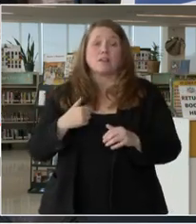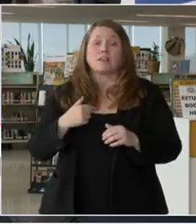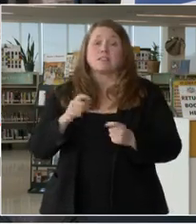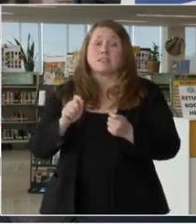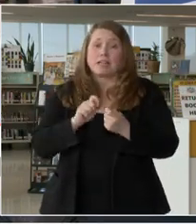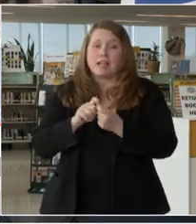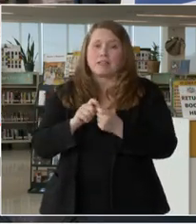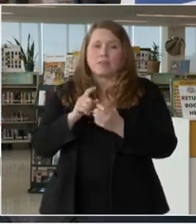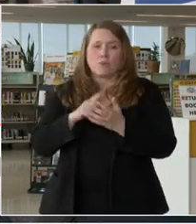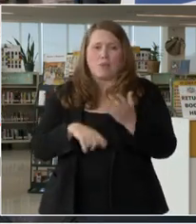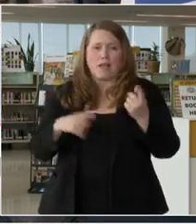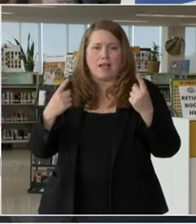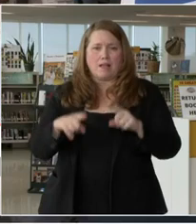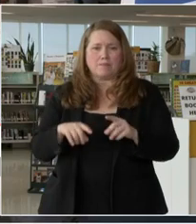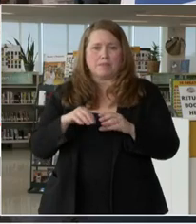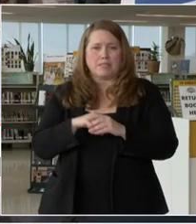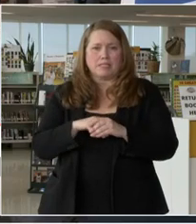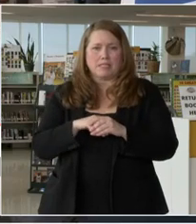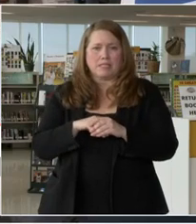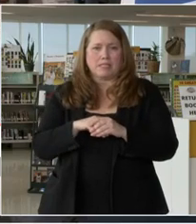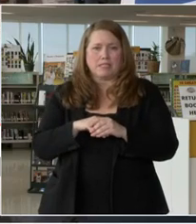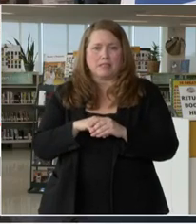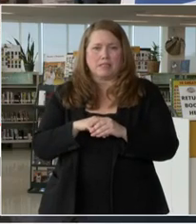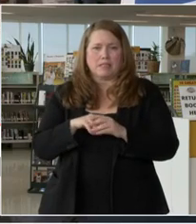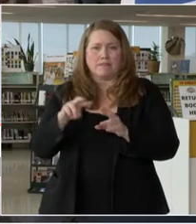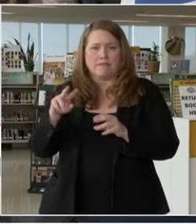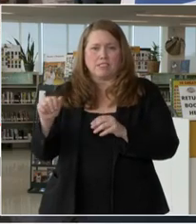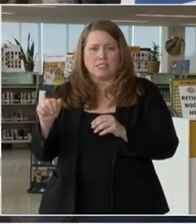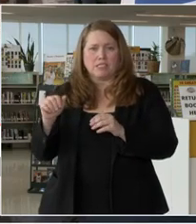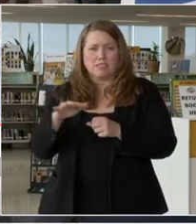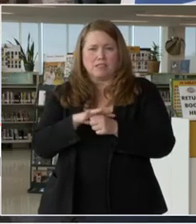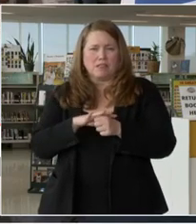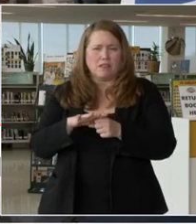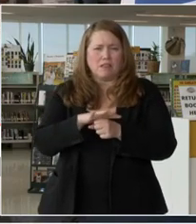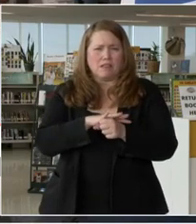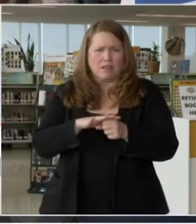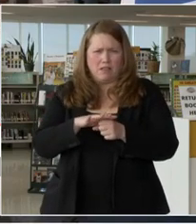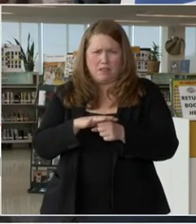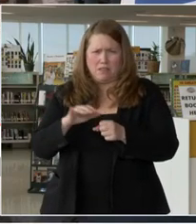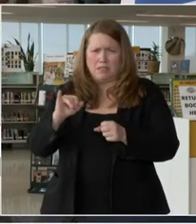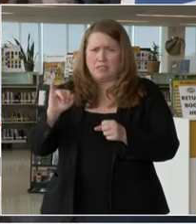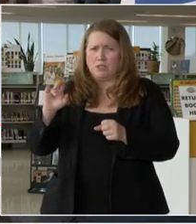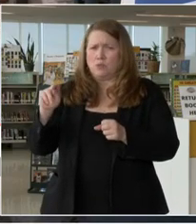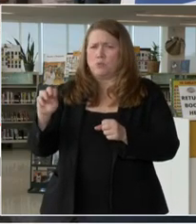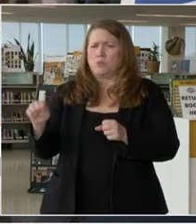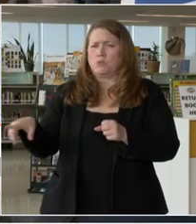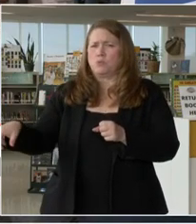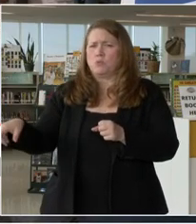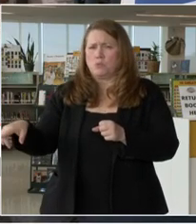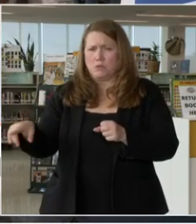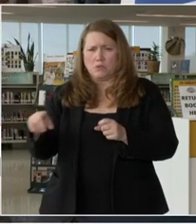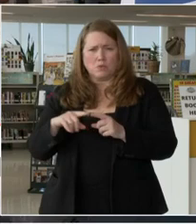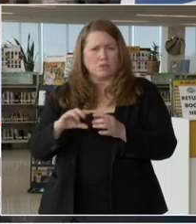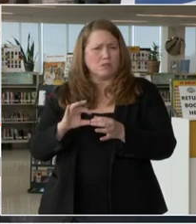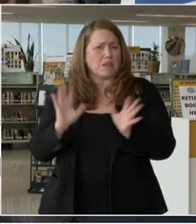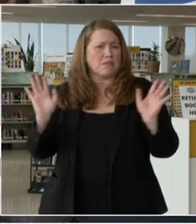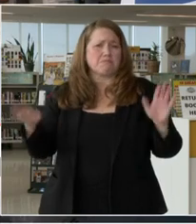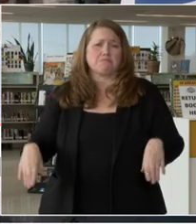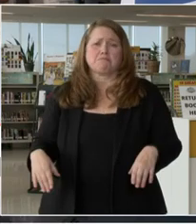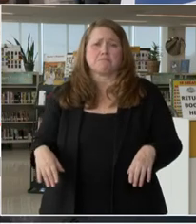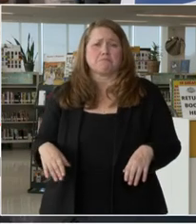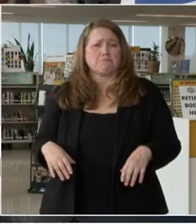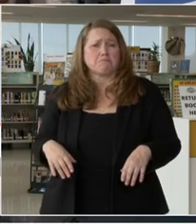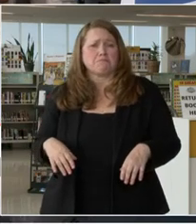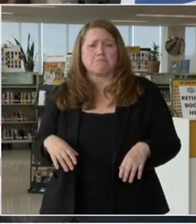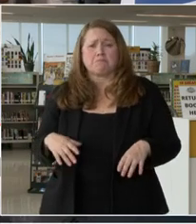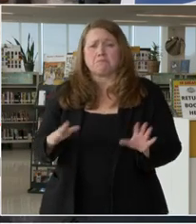exactly what happened in the Virginia county surrounding us back in June, is to say